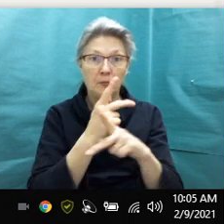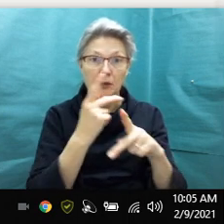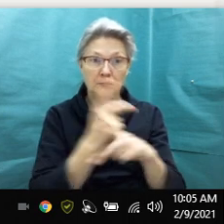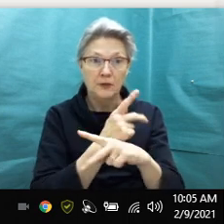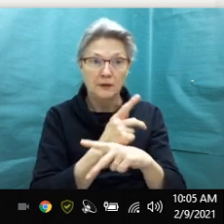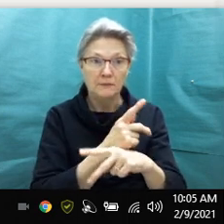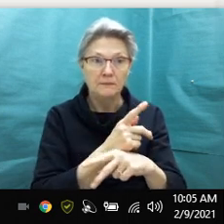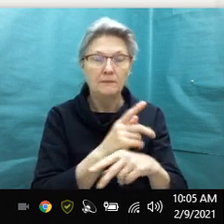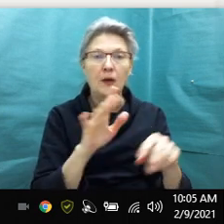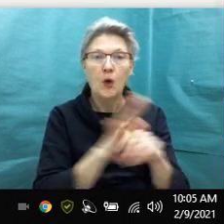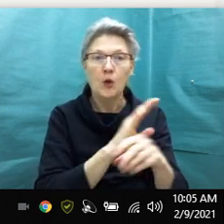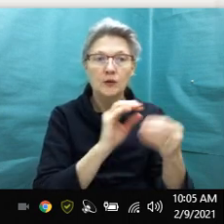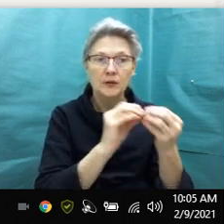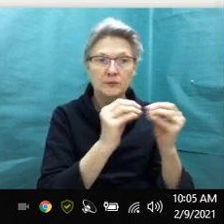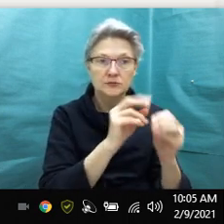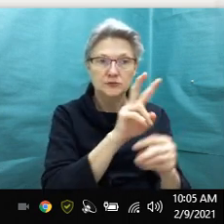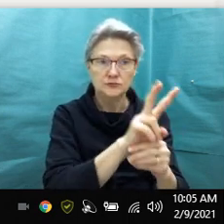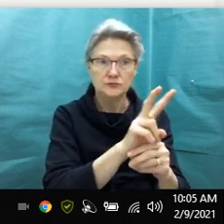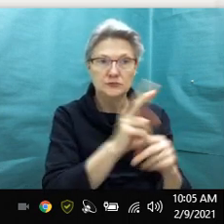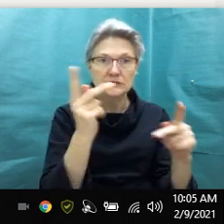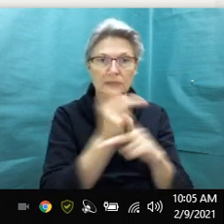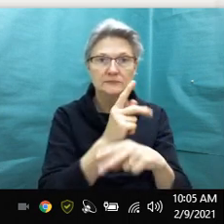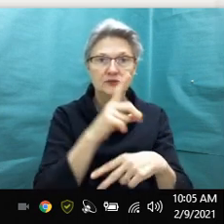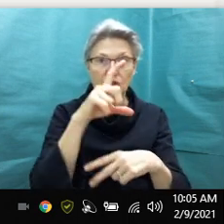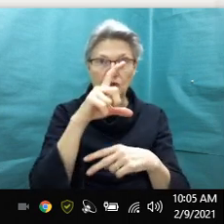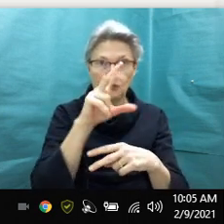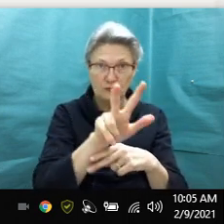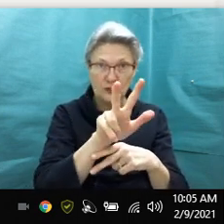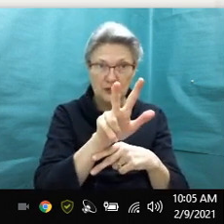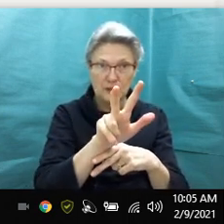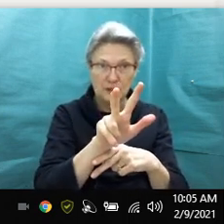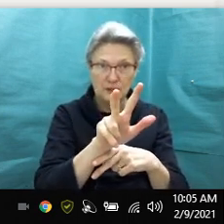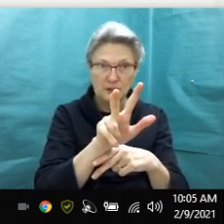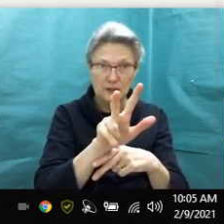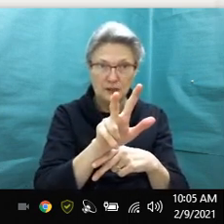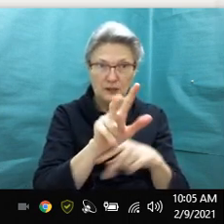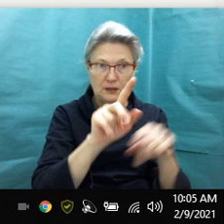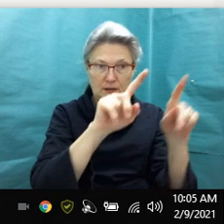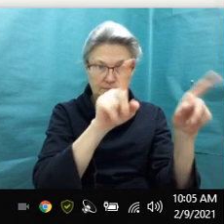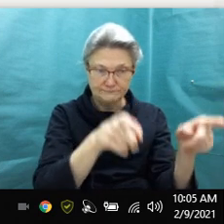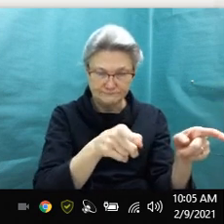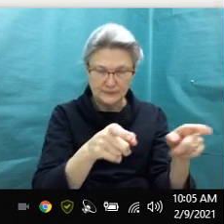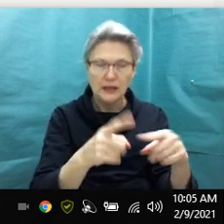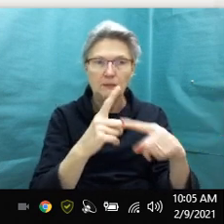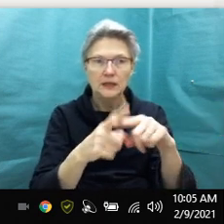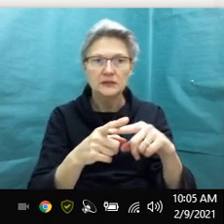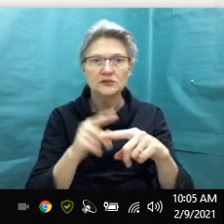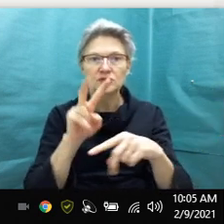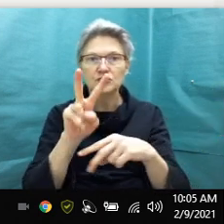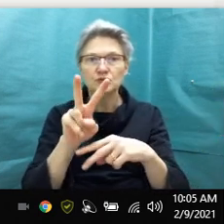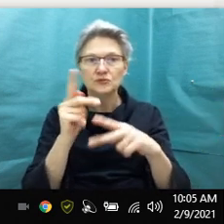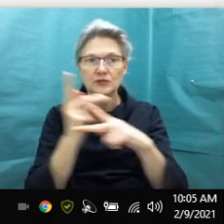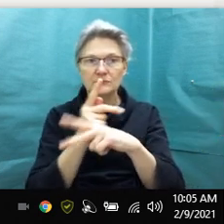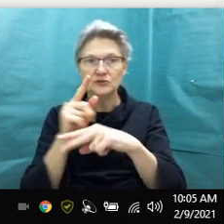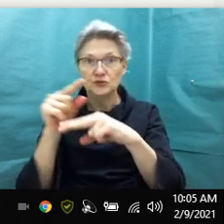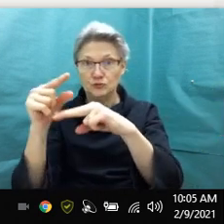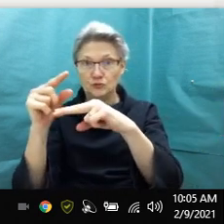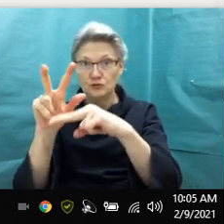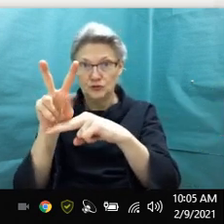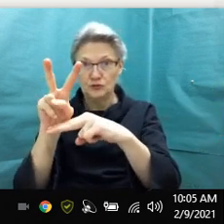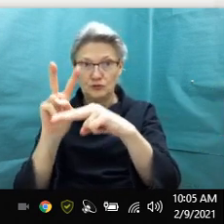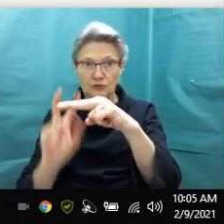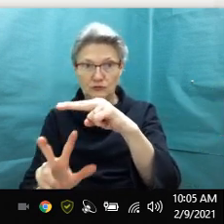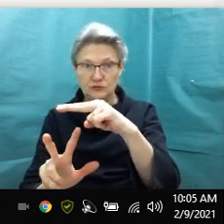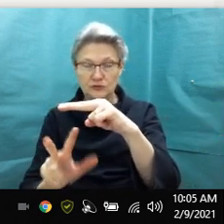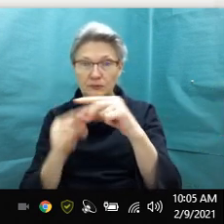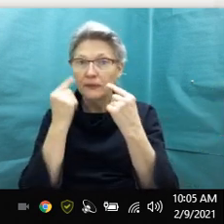multiply my whole number 2 times 3, and then I'm also going to do 2 times 2/3 because I'm